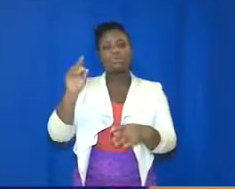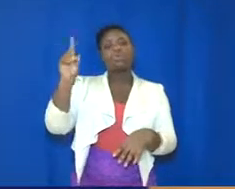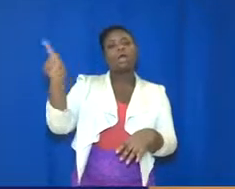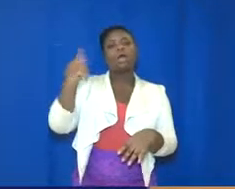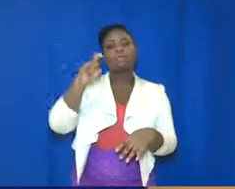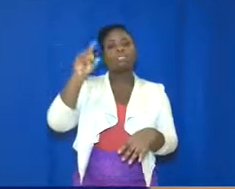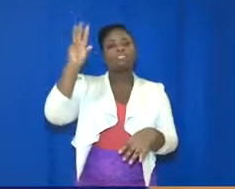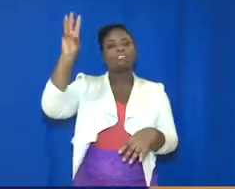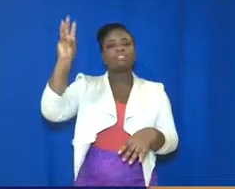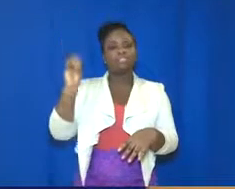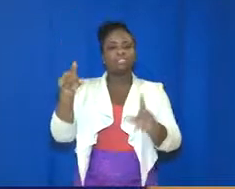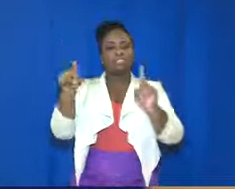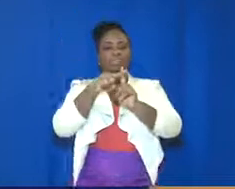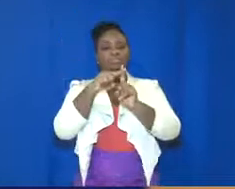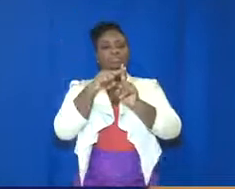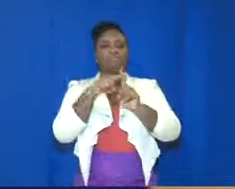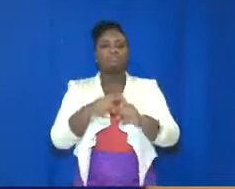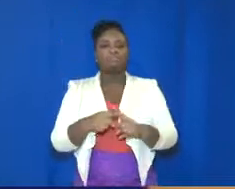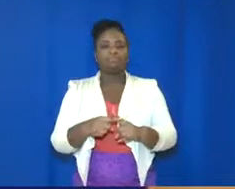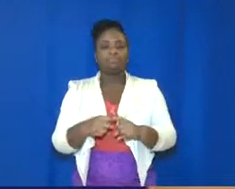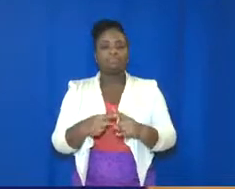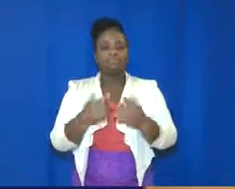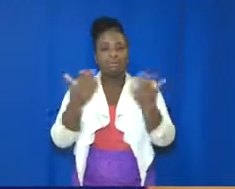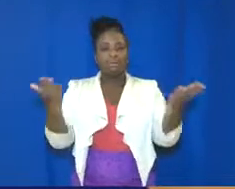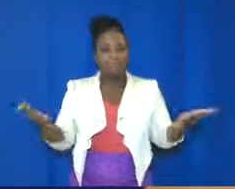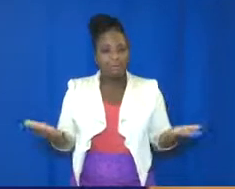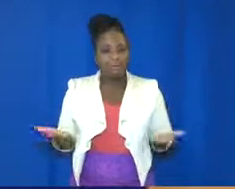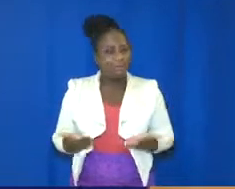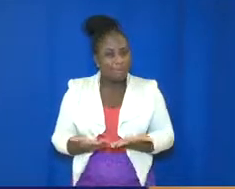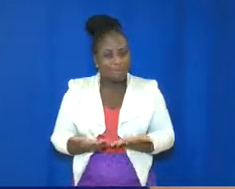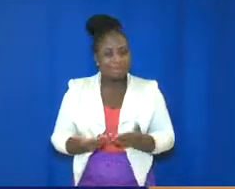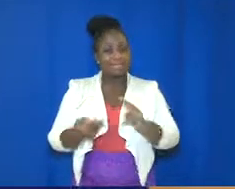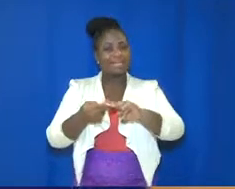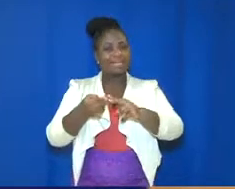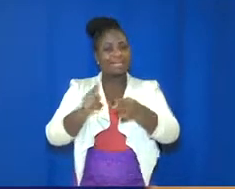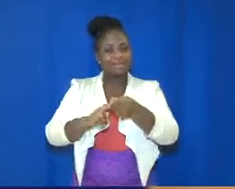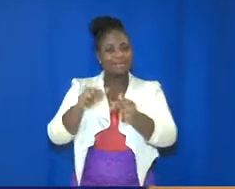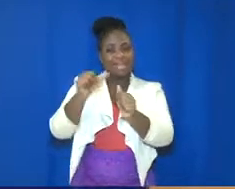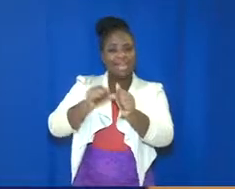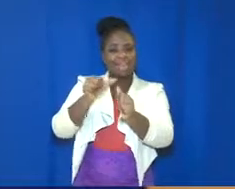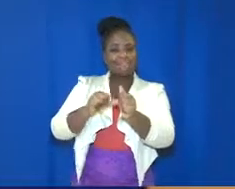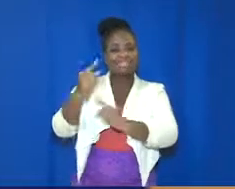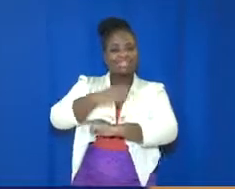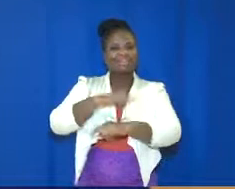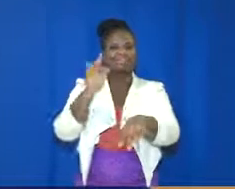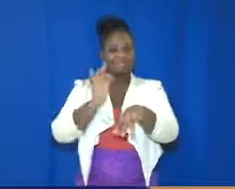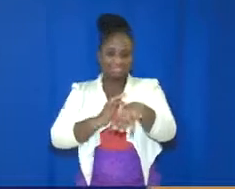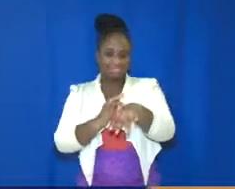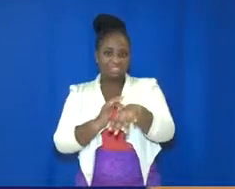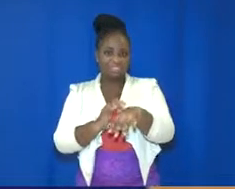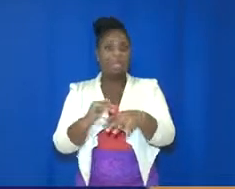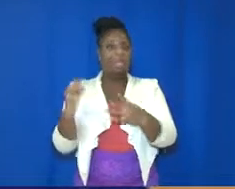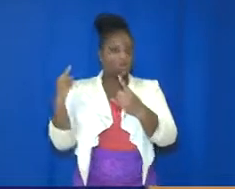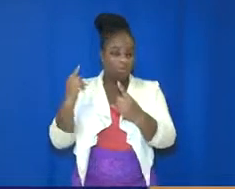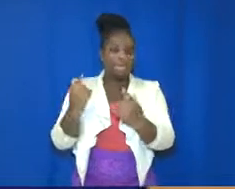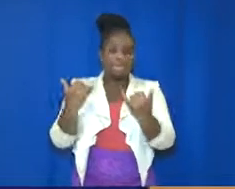160 testing positive. These relatively lower daily numbers of infections are